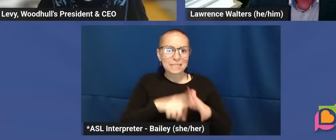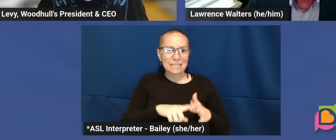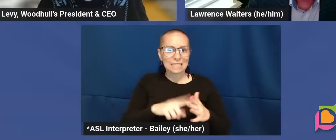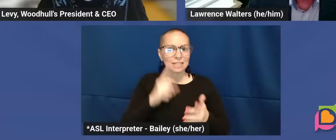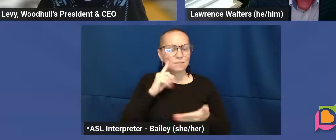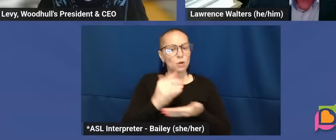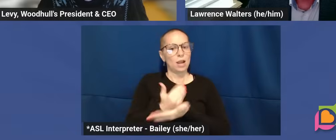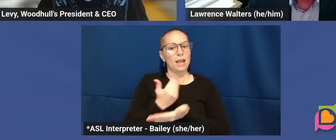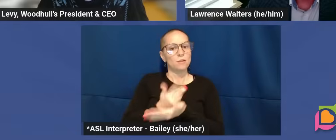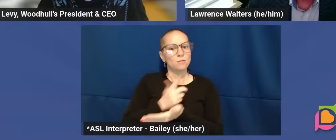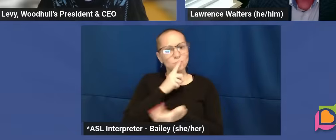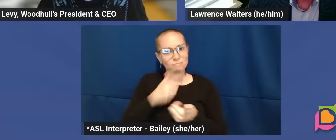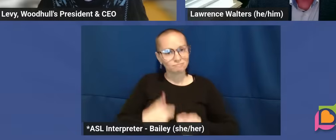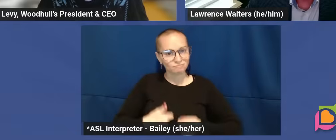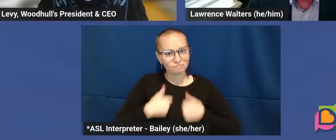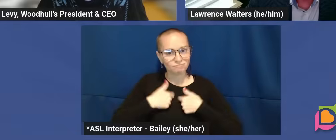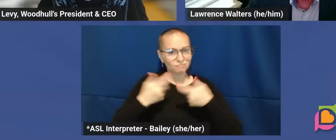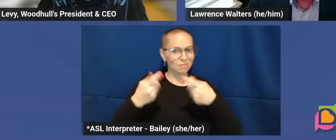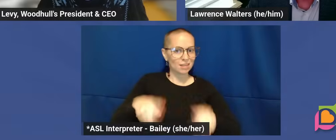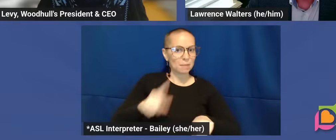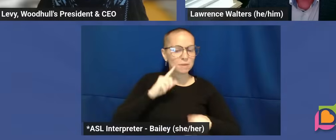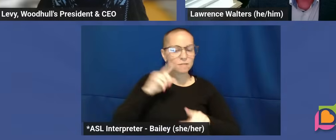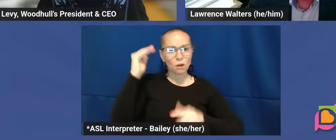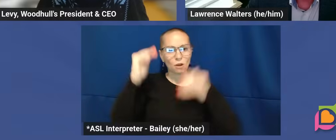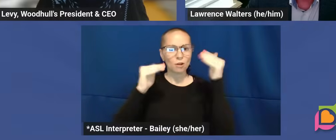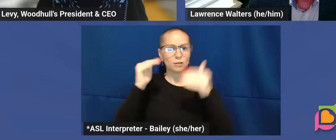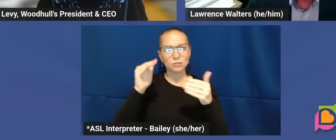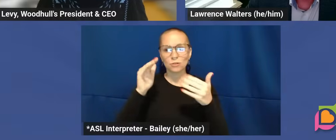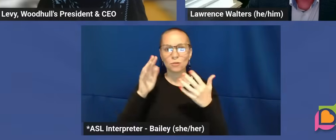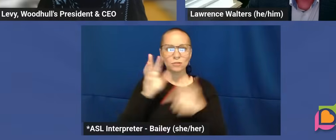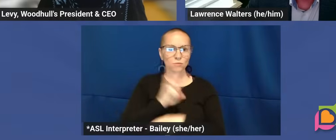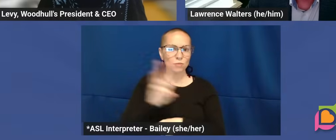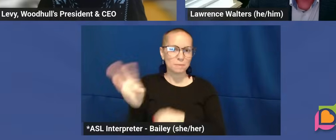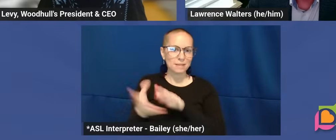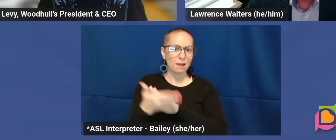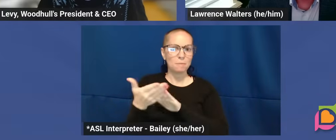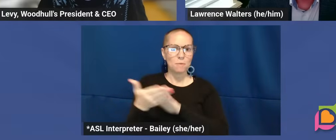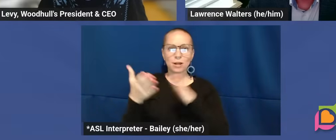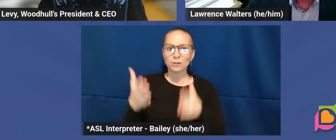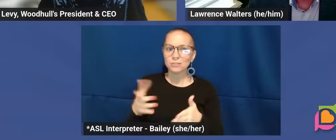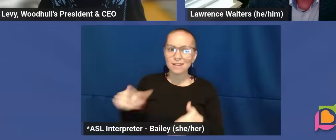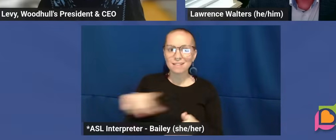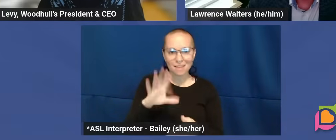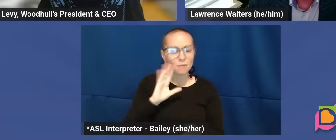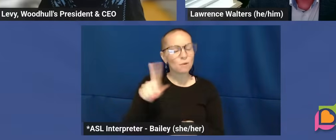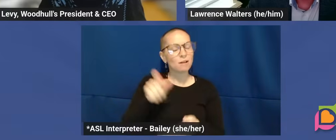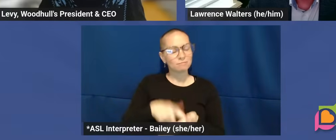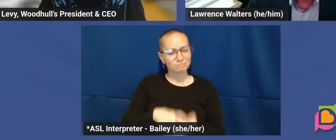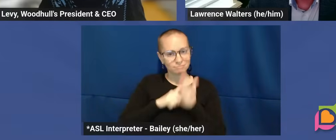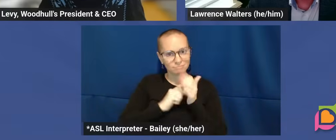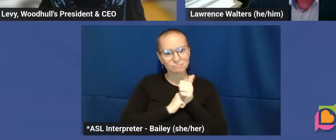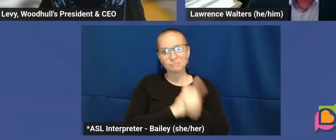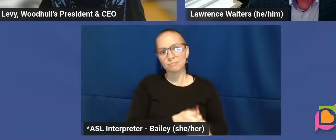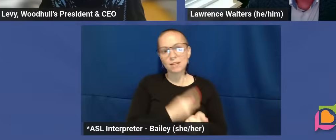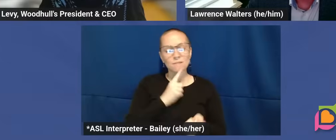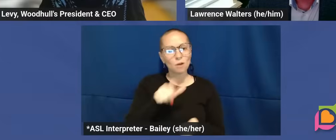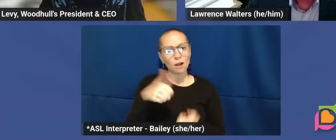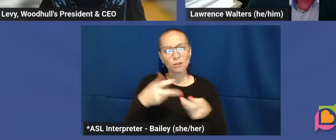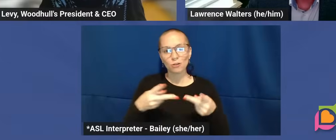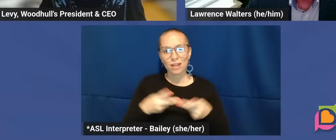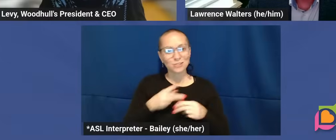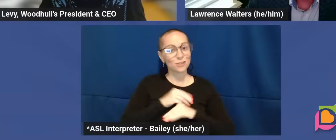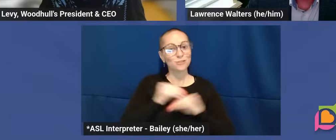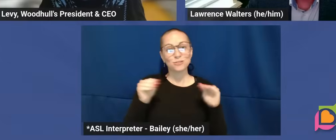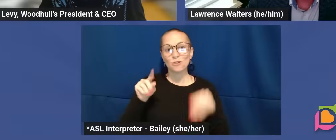a new reality for adult website operators. They're likely going to have to comply in these other jurisdictions because there's no First